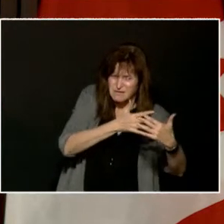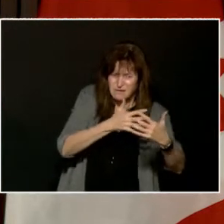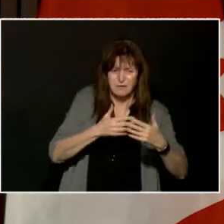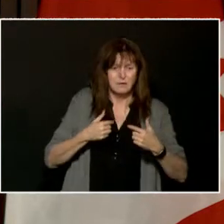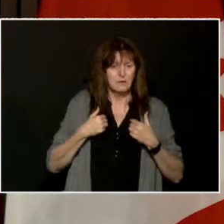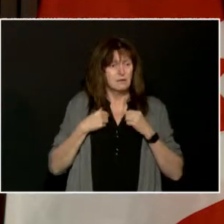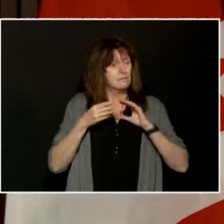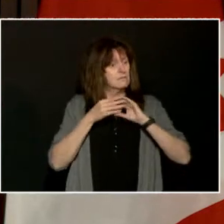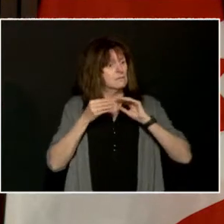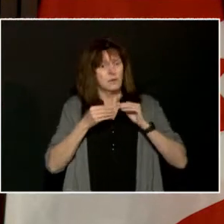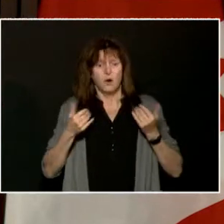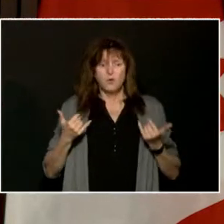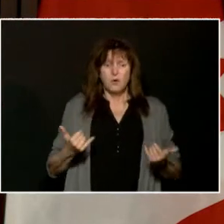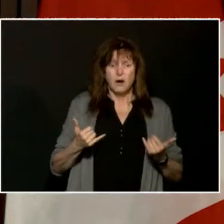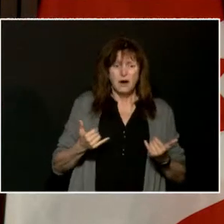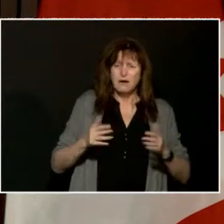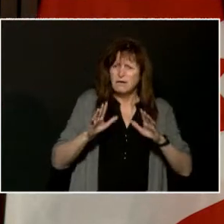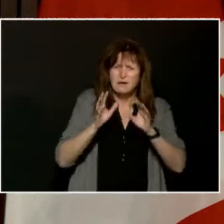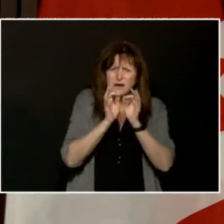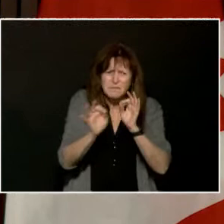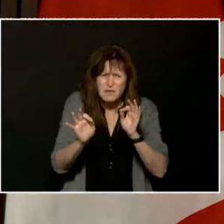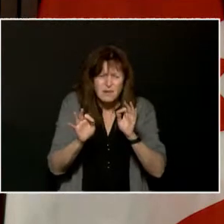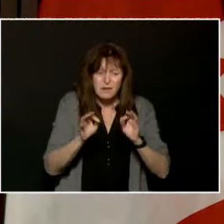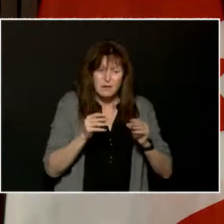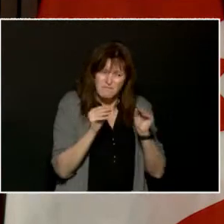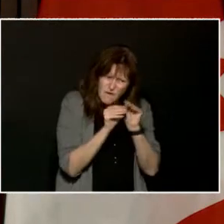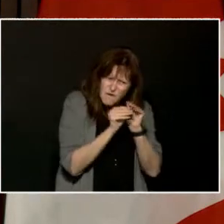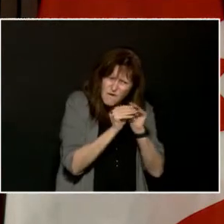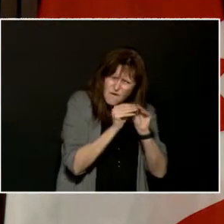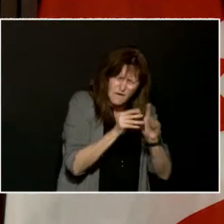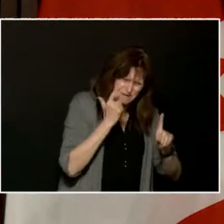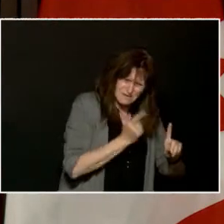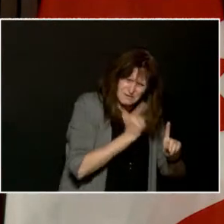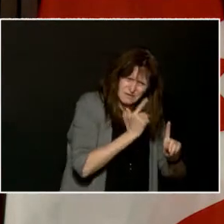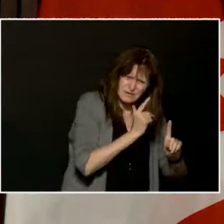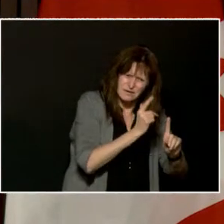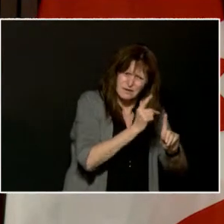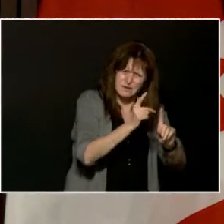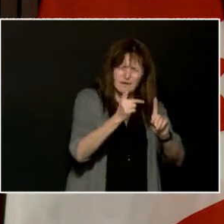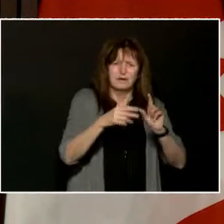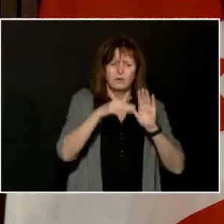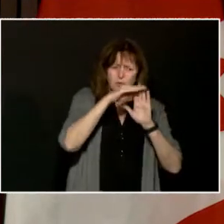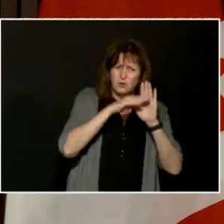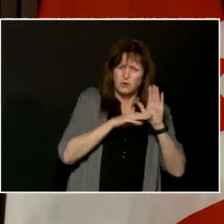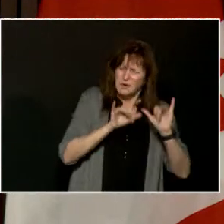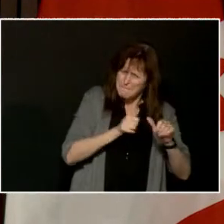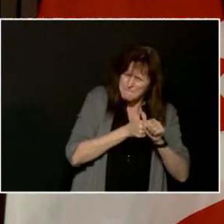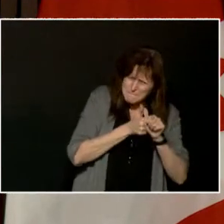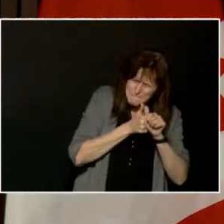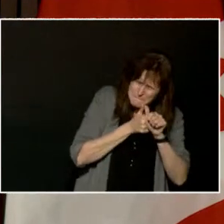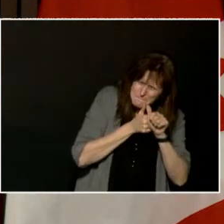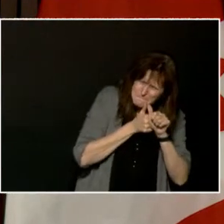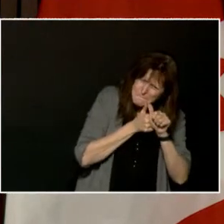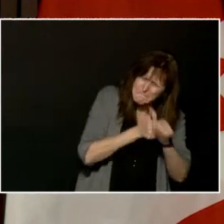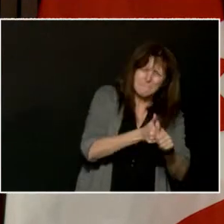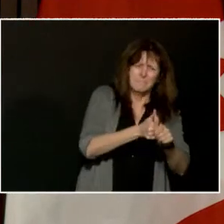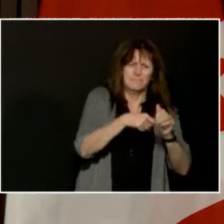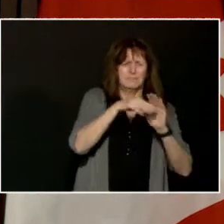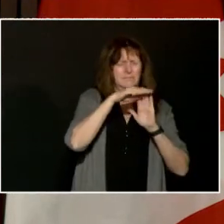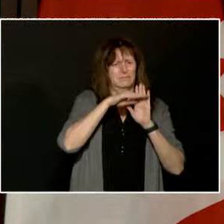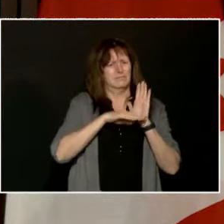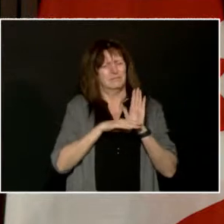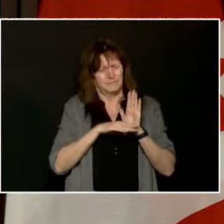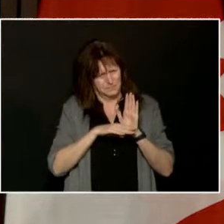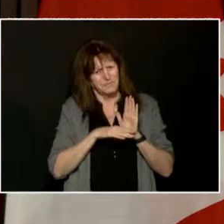and the more that we can keep spread down by sticking to the basics that prevent transmission, the faster we will see the end of the pandemic and its